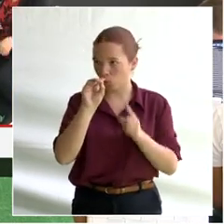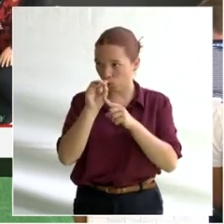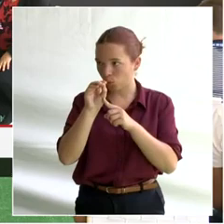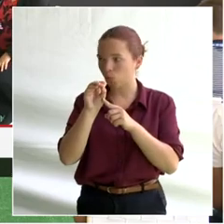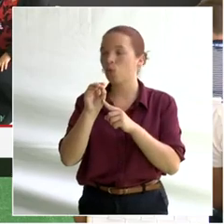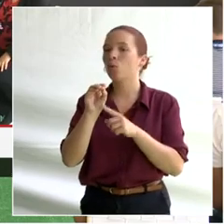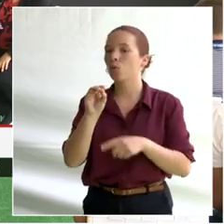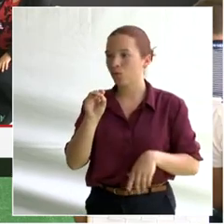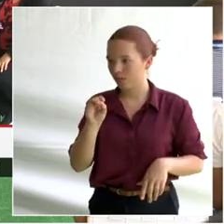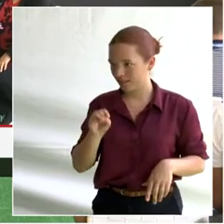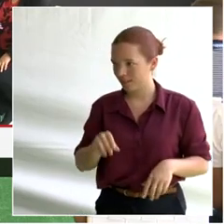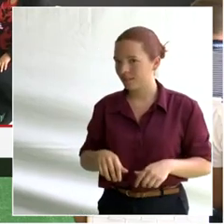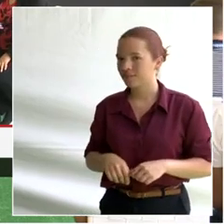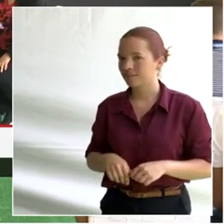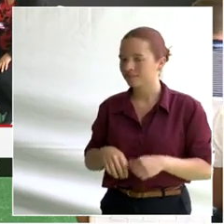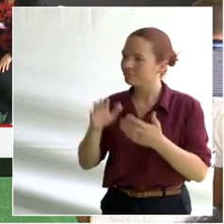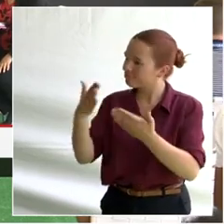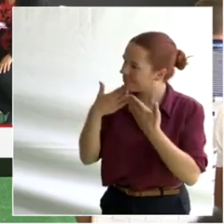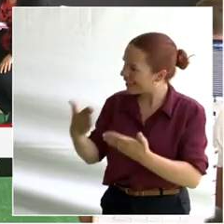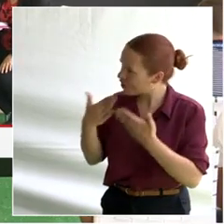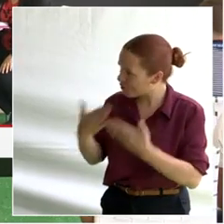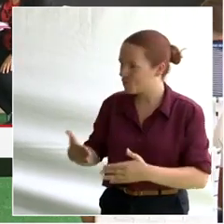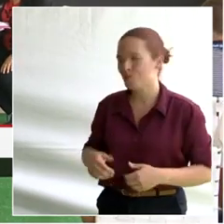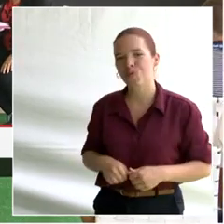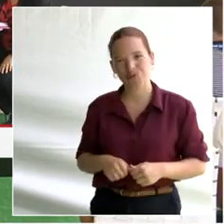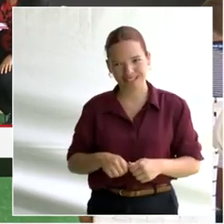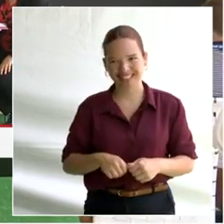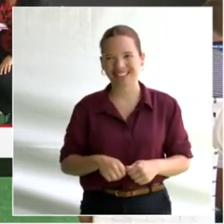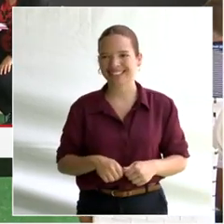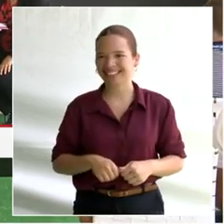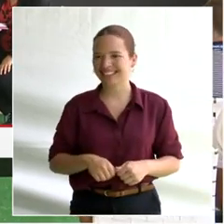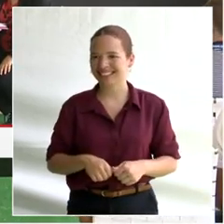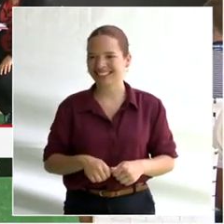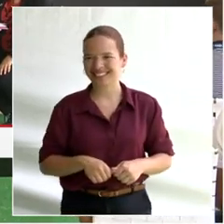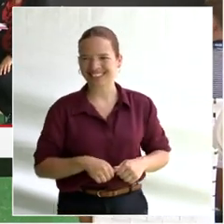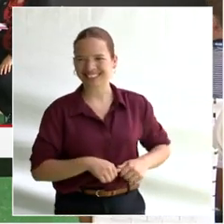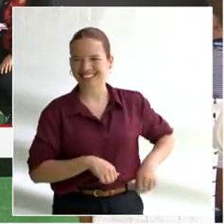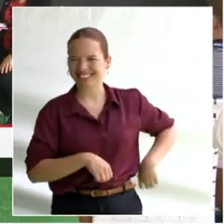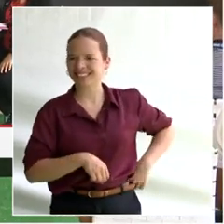allowance. You should ask him to double your allowance while we're being recorded.